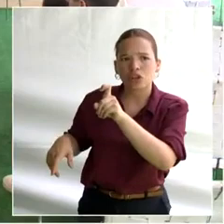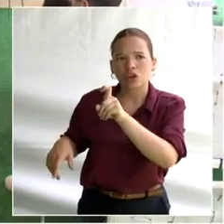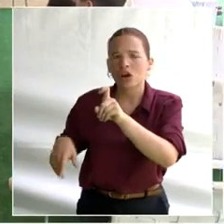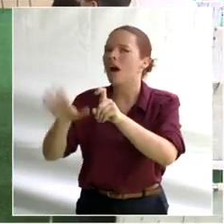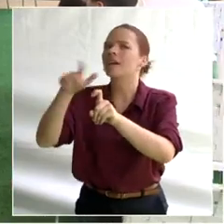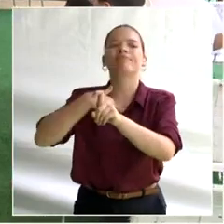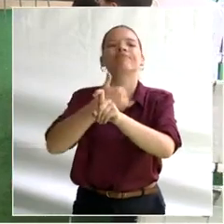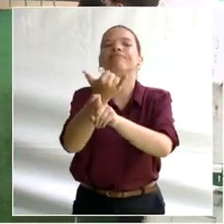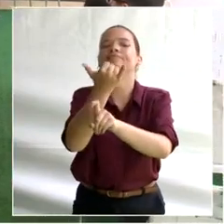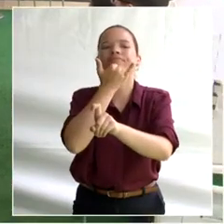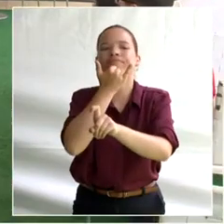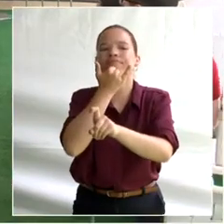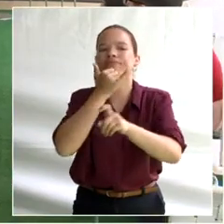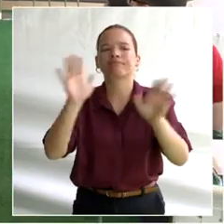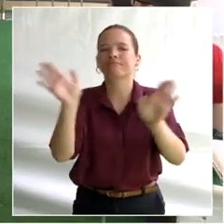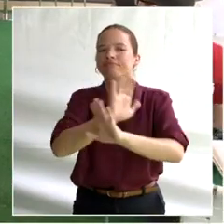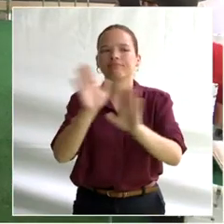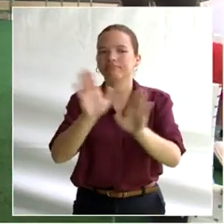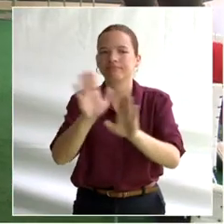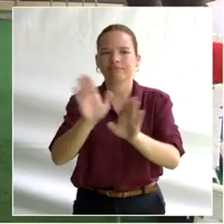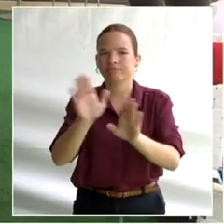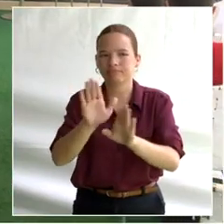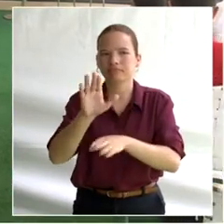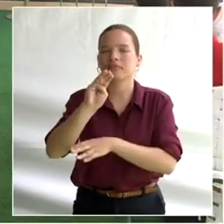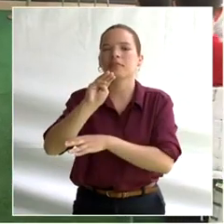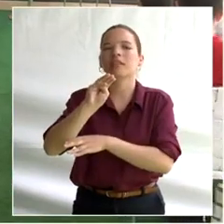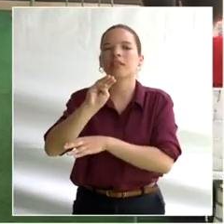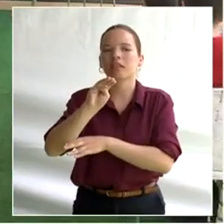Olivia, you don't have to come up yet, but welcome.